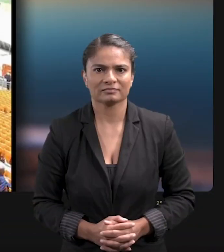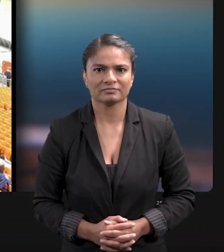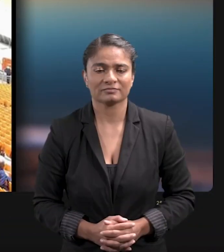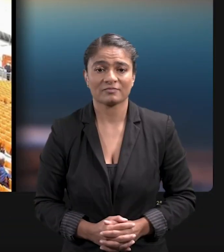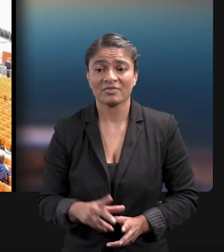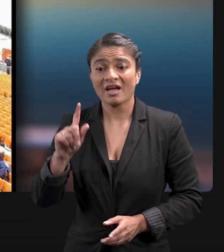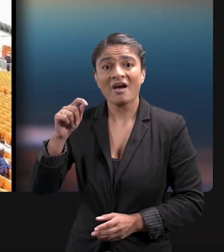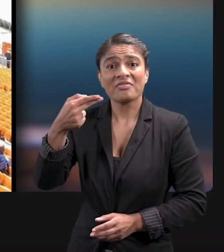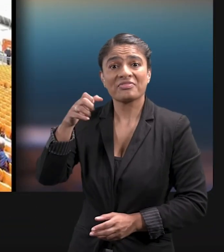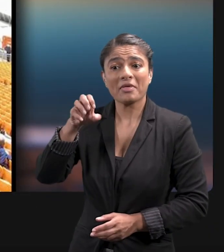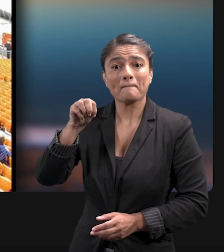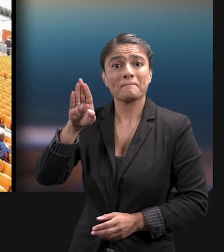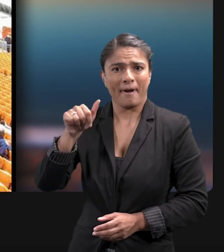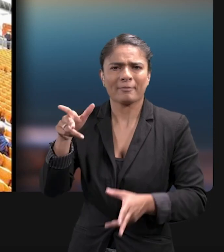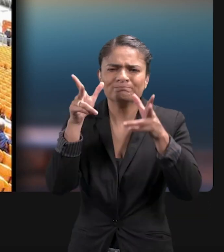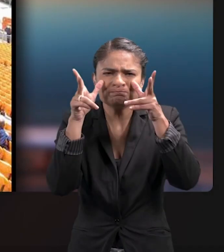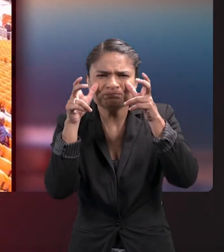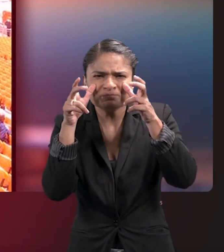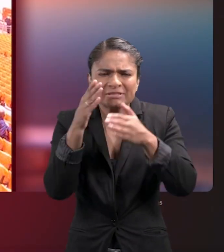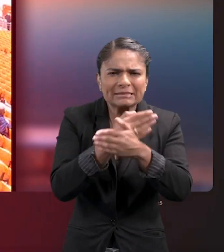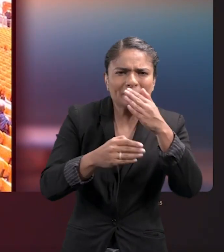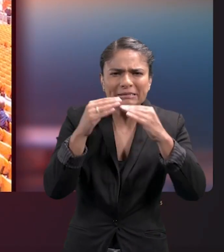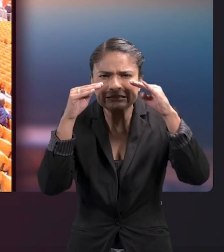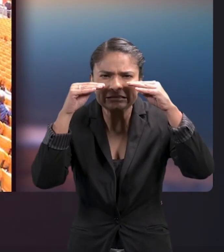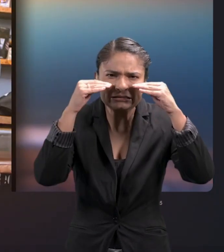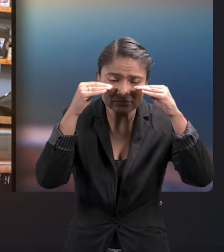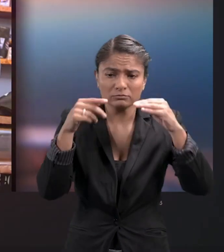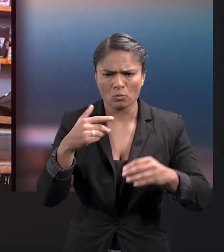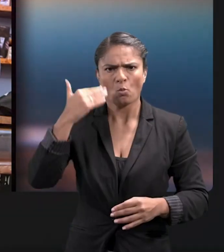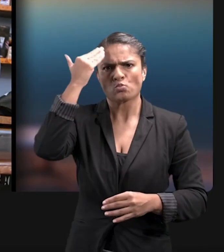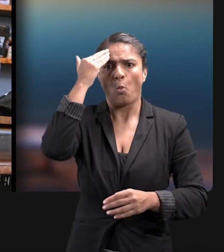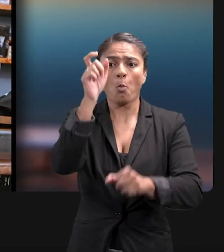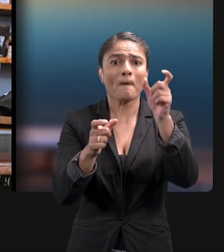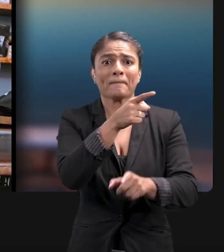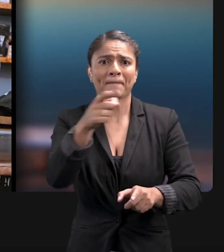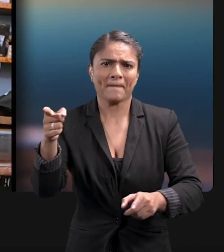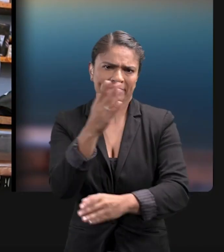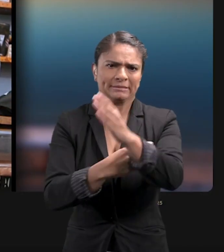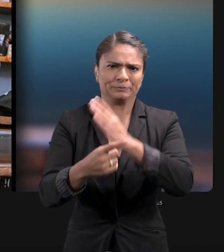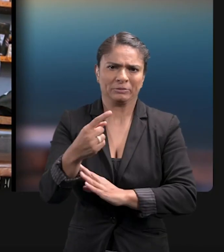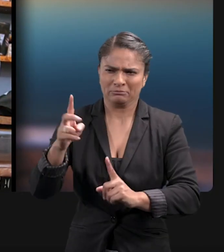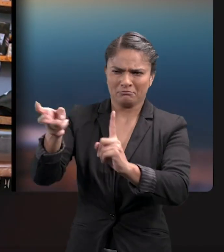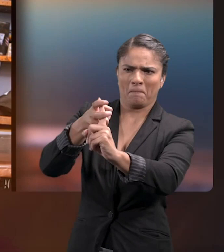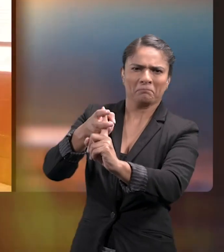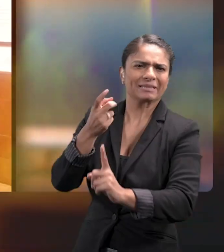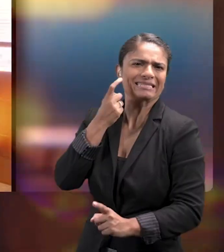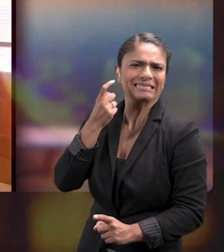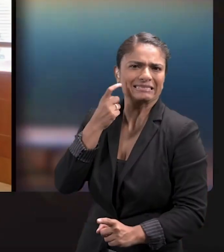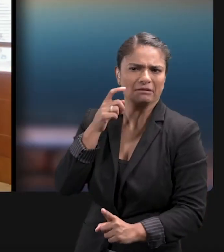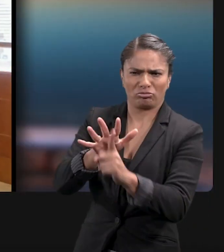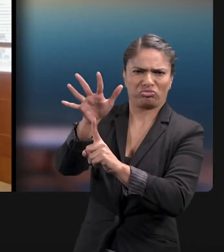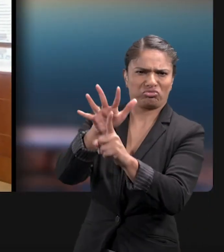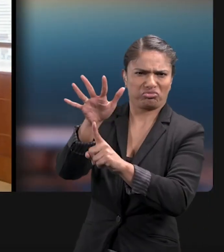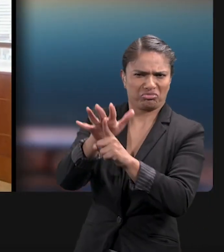Themba has a visible disability, and as we know, persons with visible disabilities are often spotlighted and harassed to disclose, even